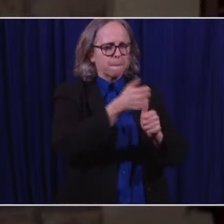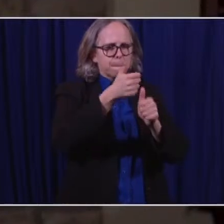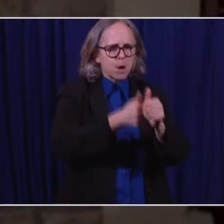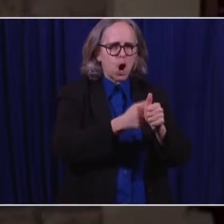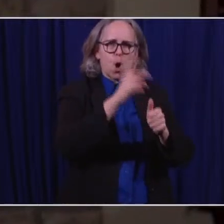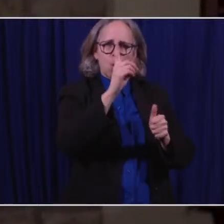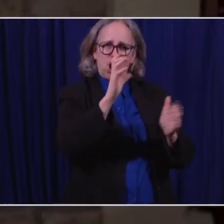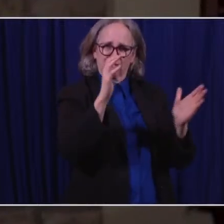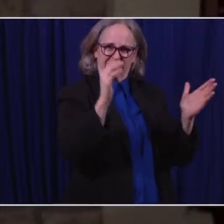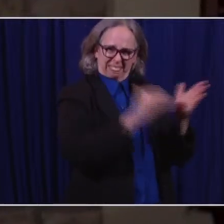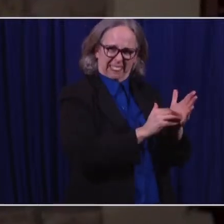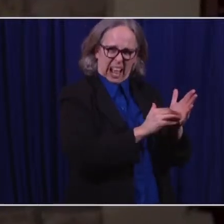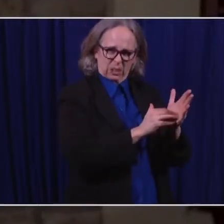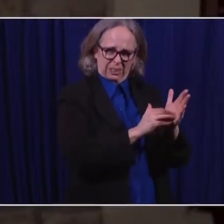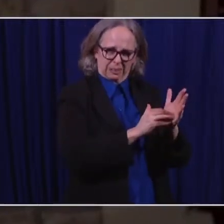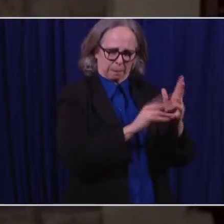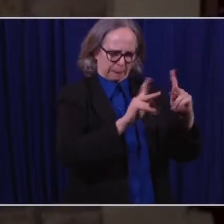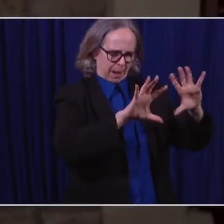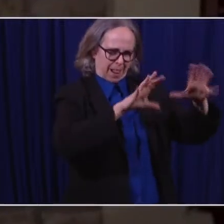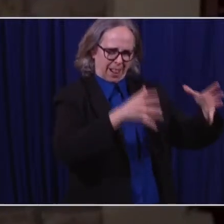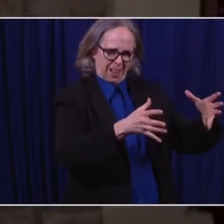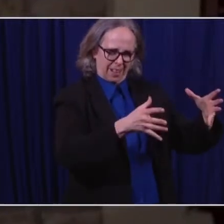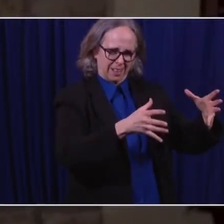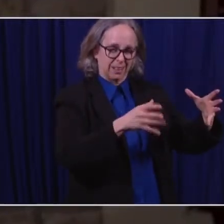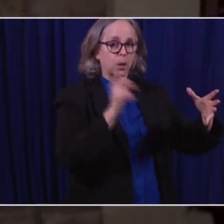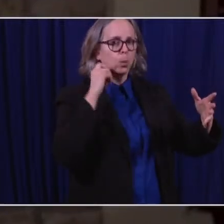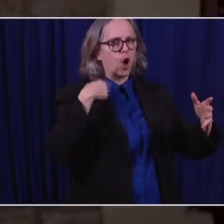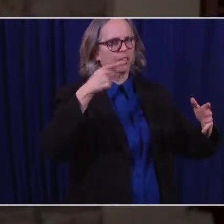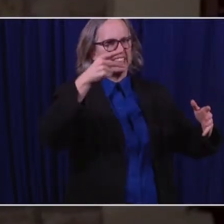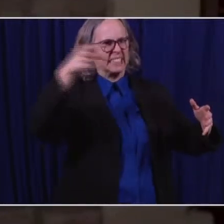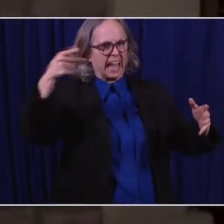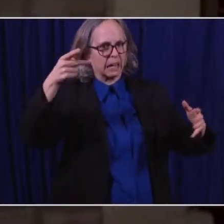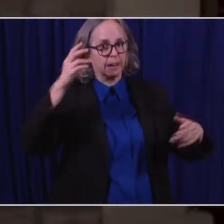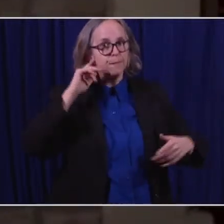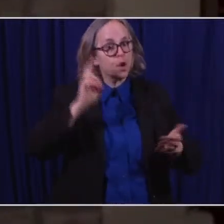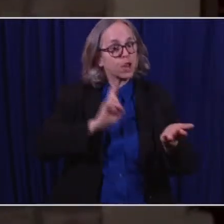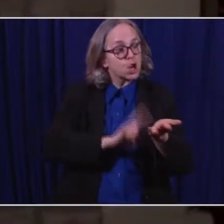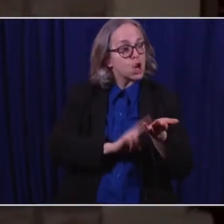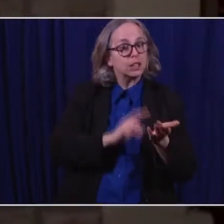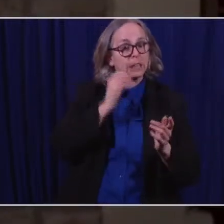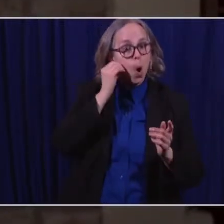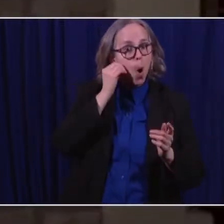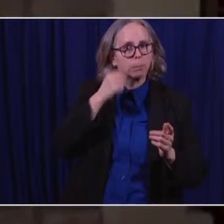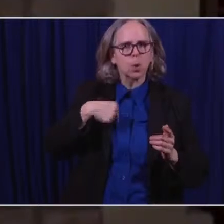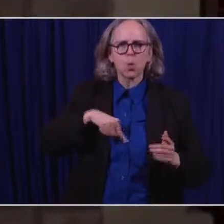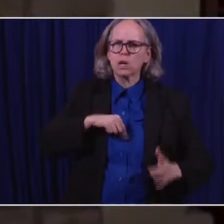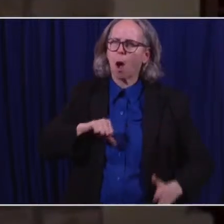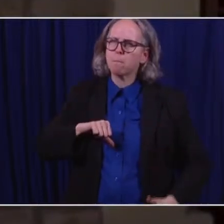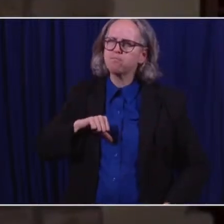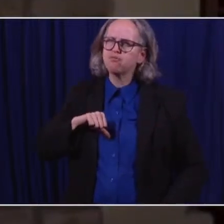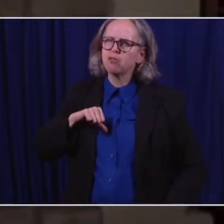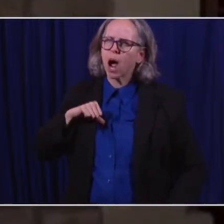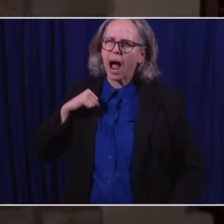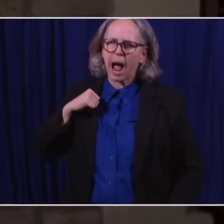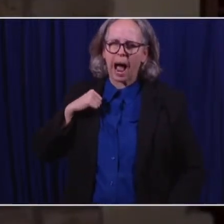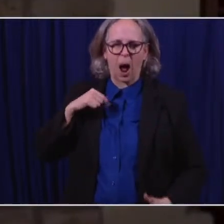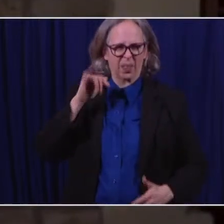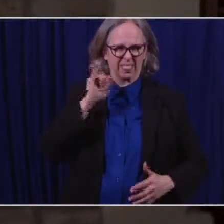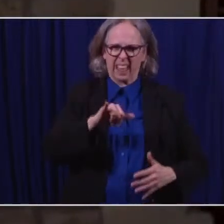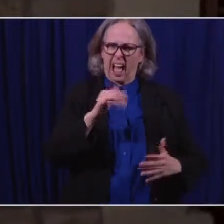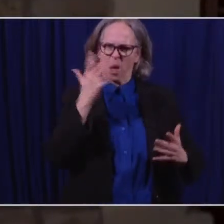nursing homes. We're very proud of that because that's where we lost 54% of our deaths.